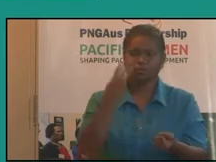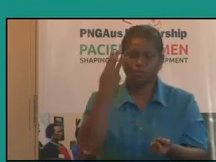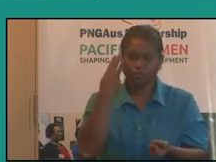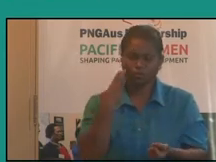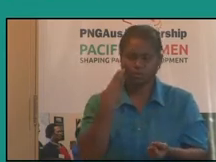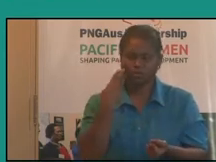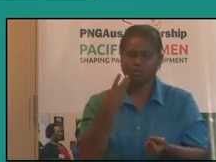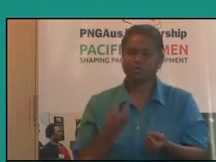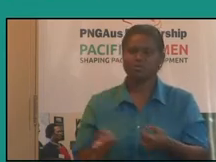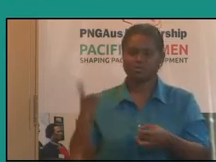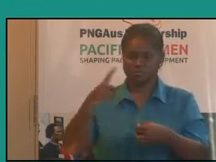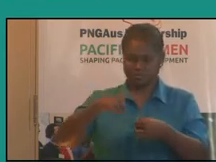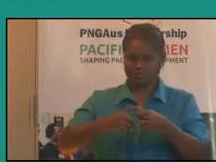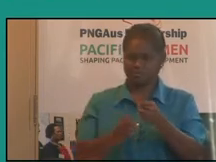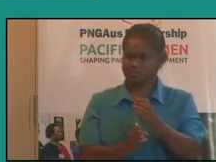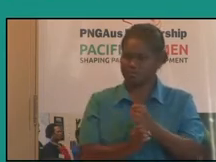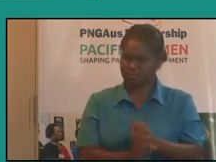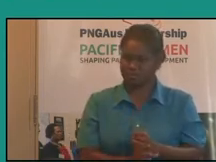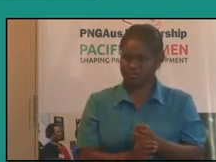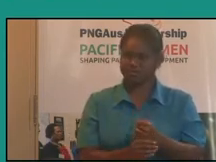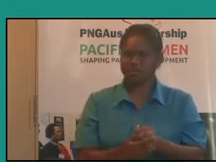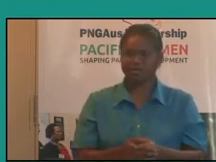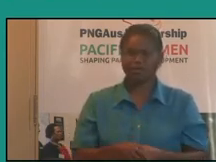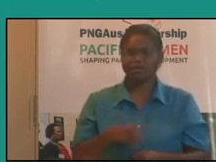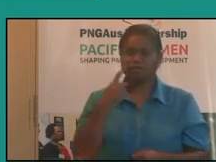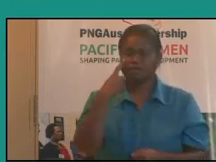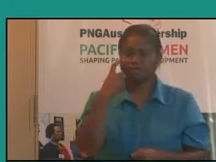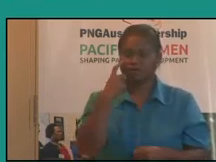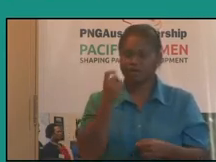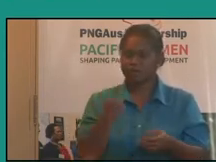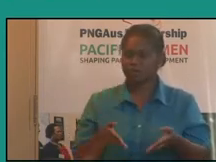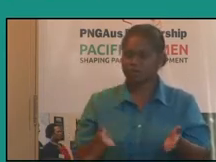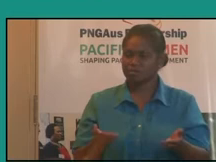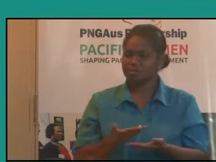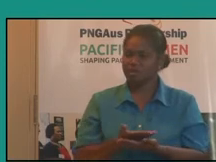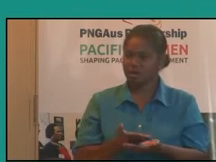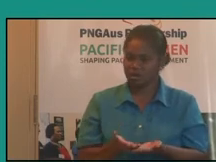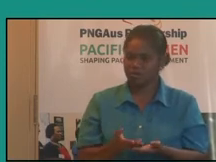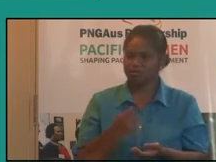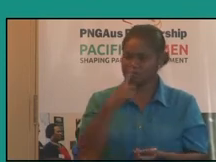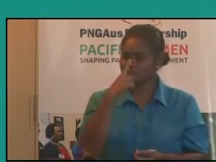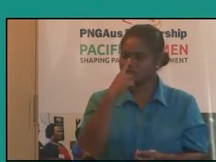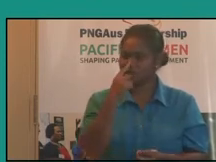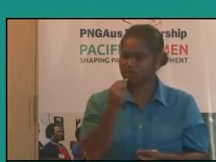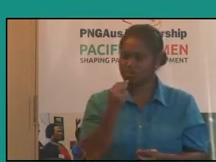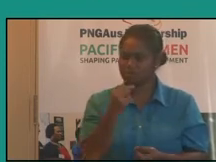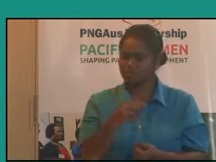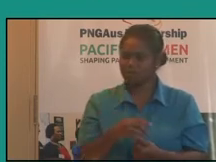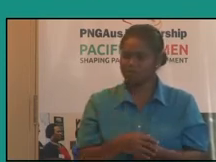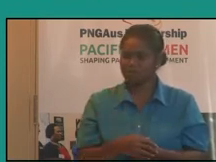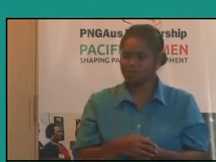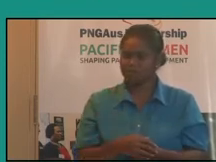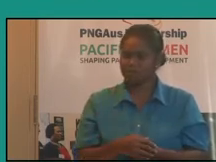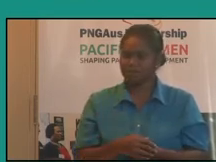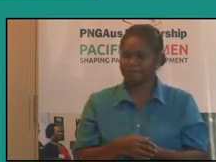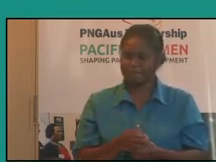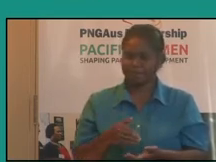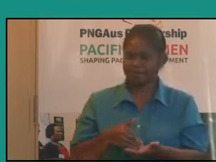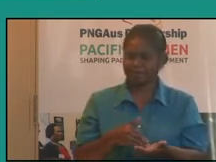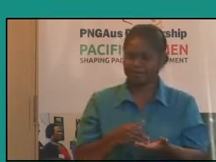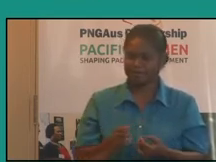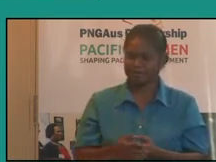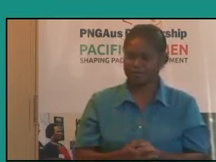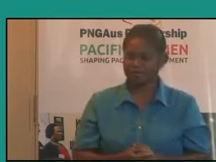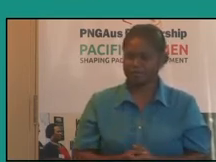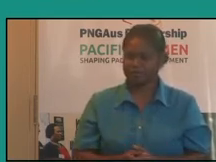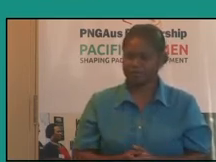their government, and they are looking at ways of how this can be formally integrated. And that's where RAM came